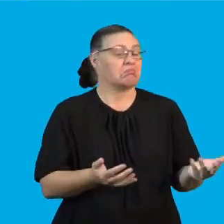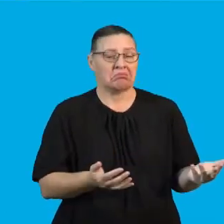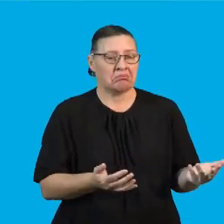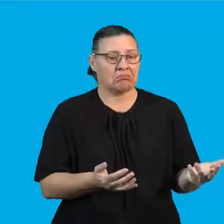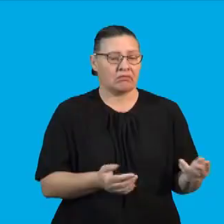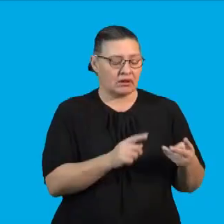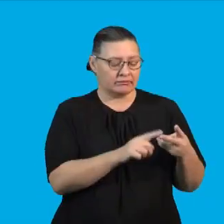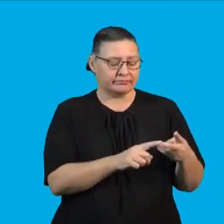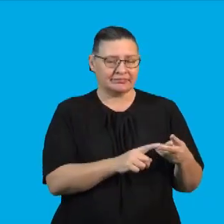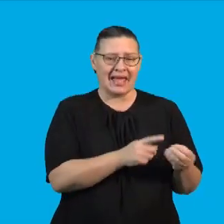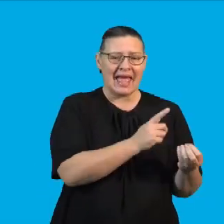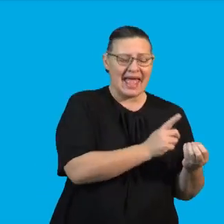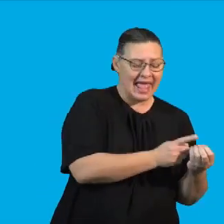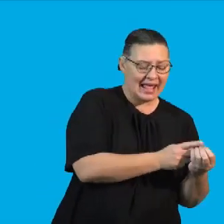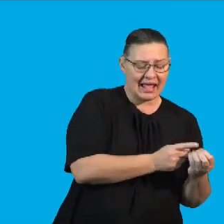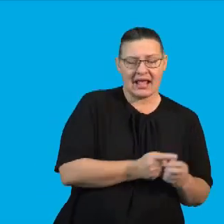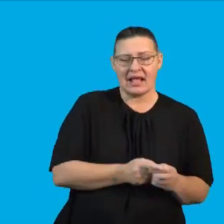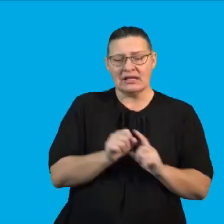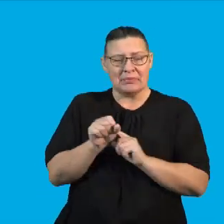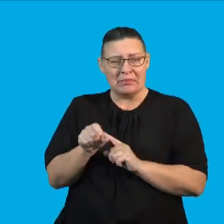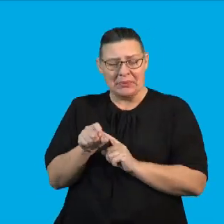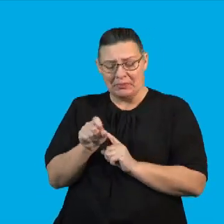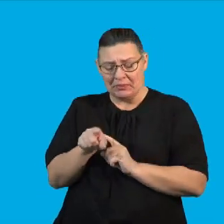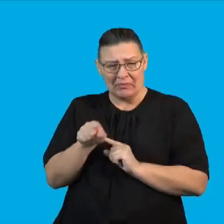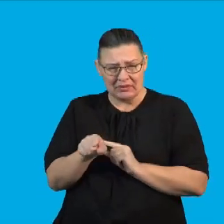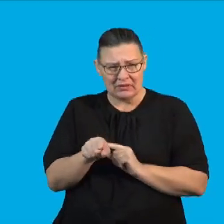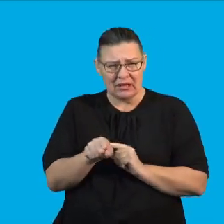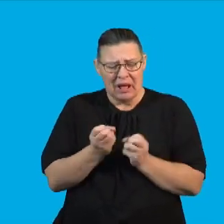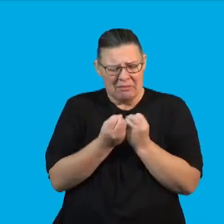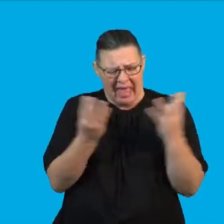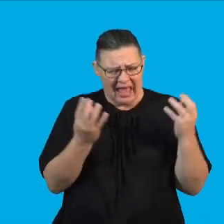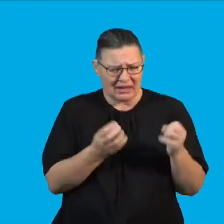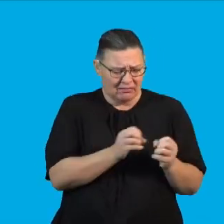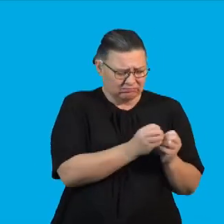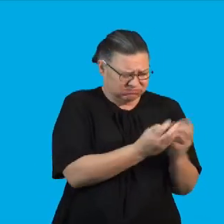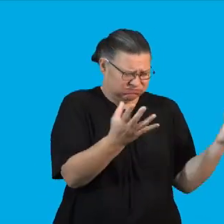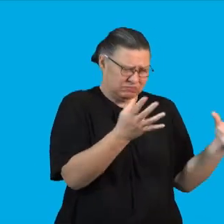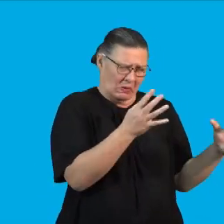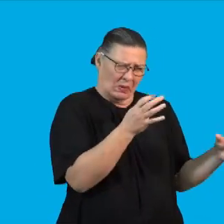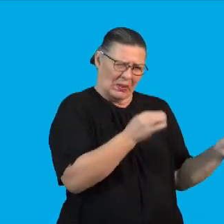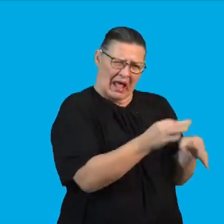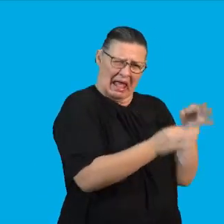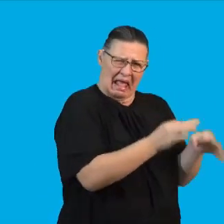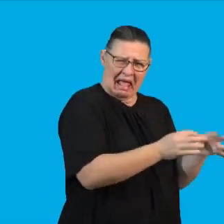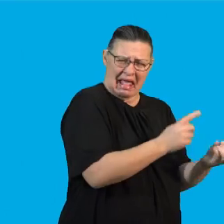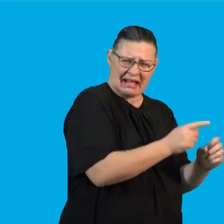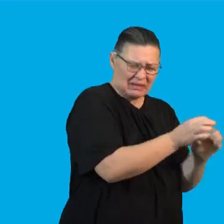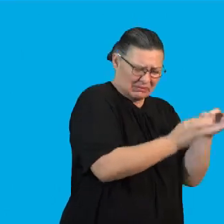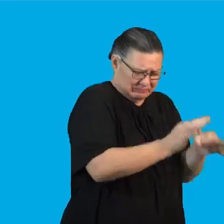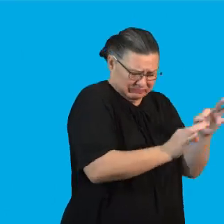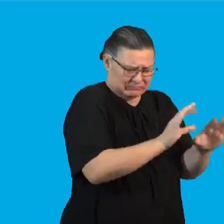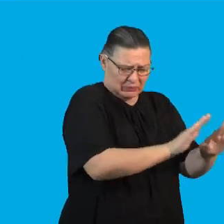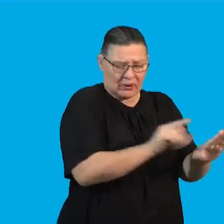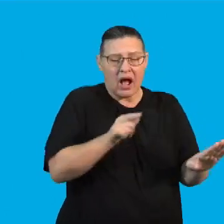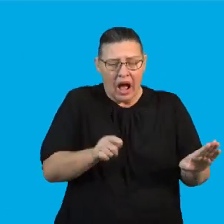that many eggs and sperm cells, they need to be produced. There must be high numbers because we don't